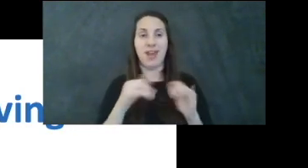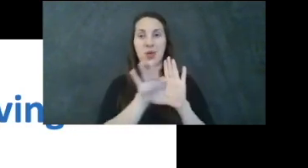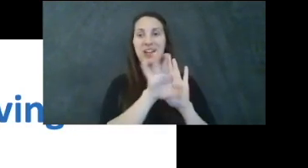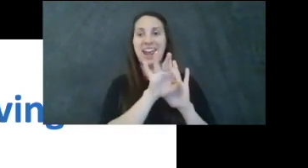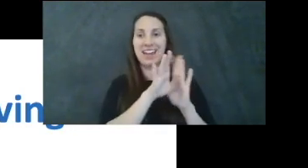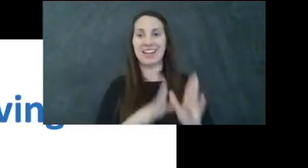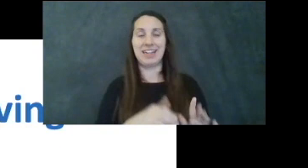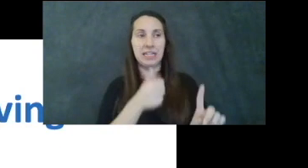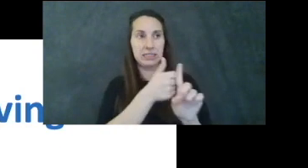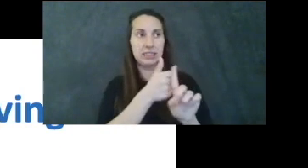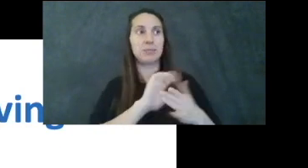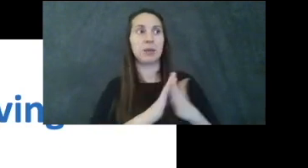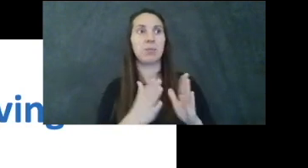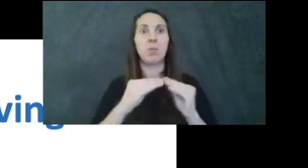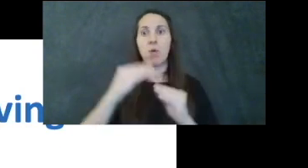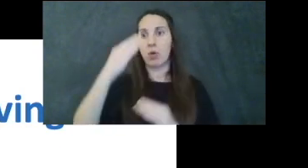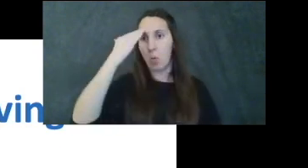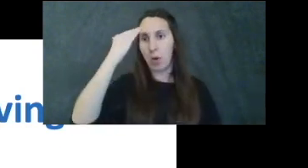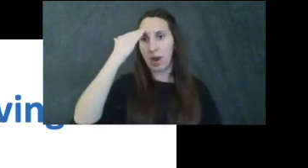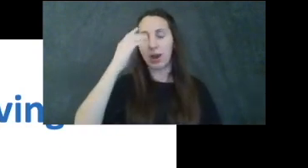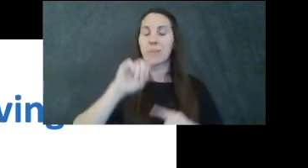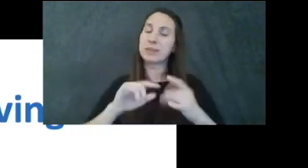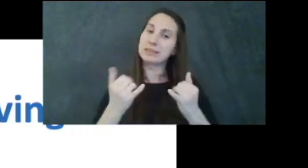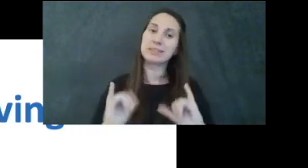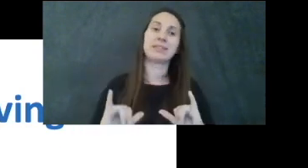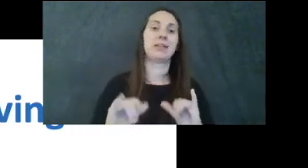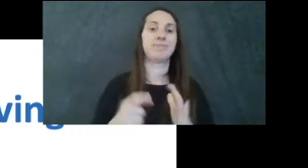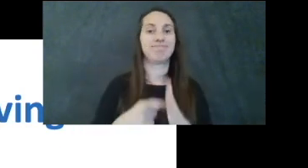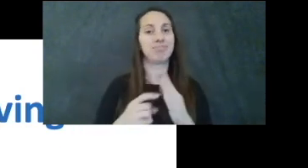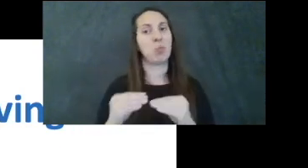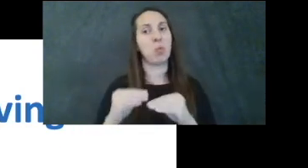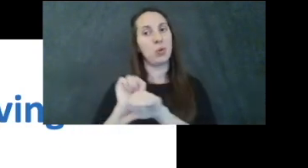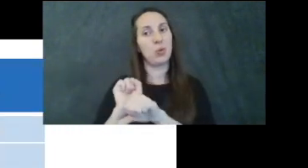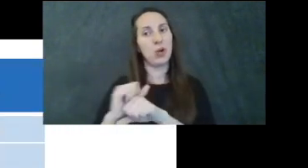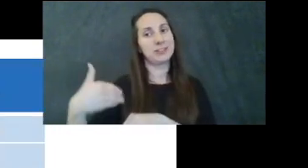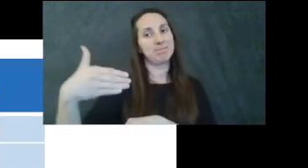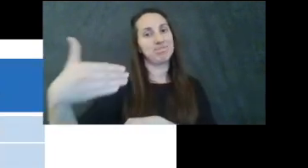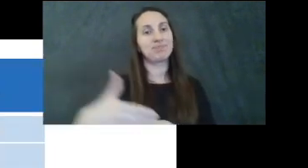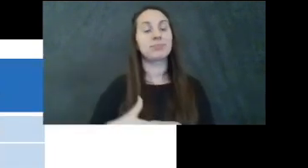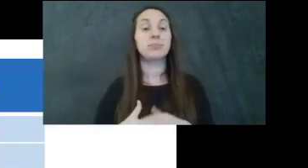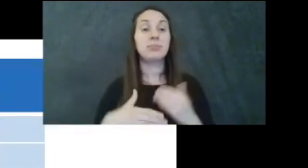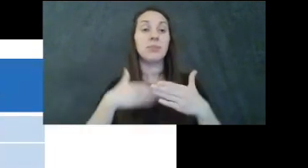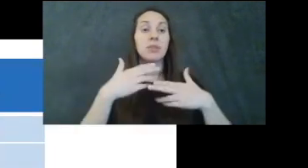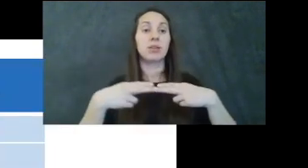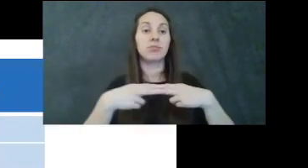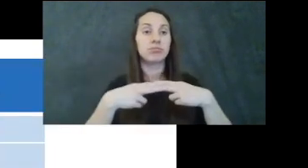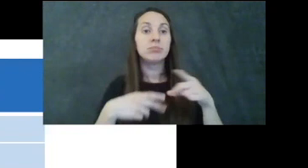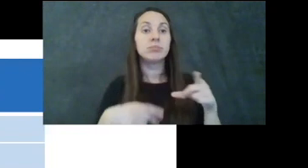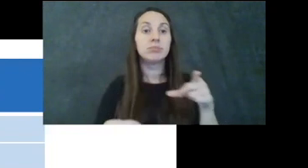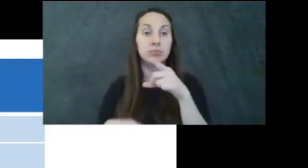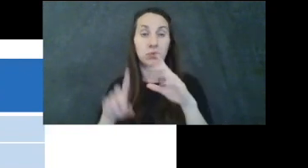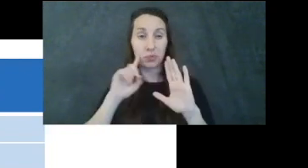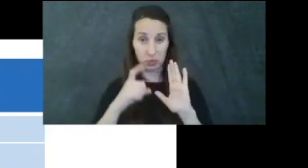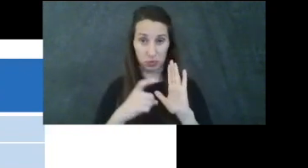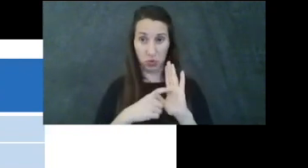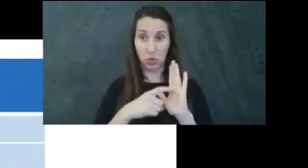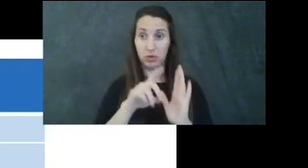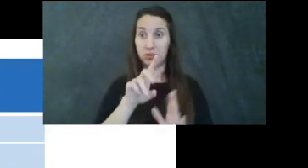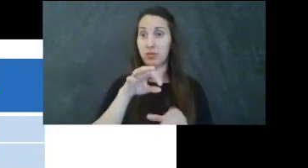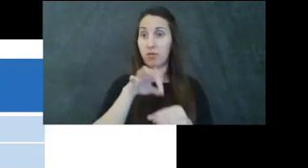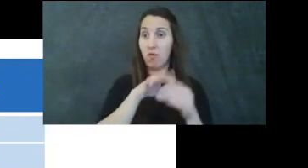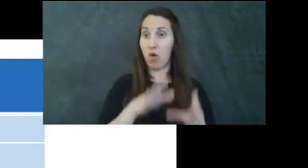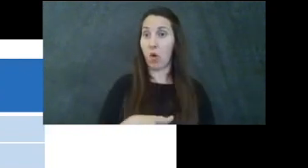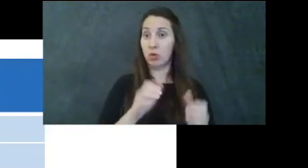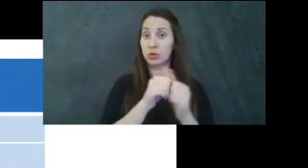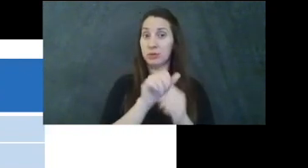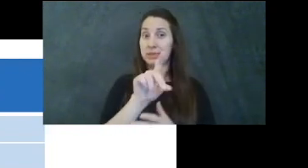ways to go. If we change to the next slide, we see that voters with disabilities tend to skew a